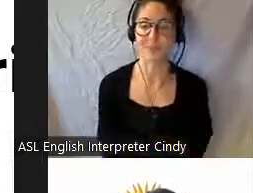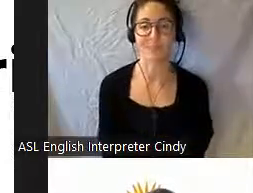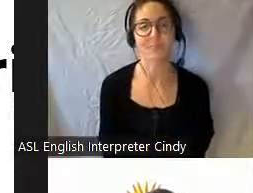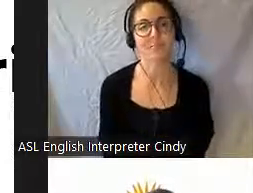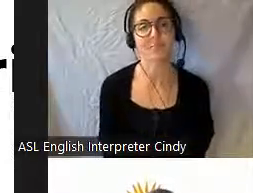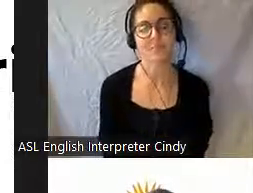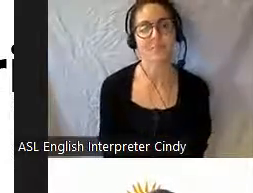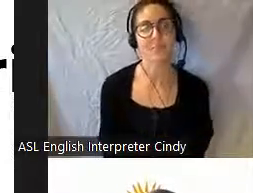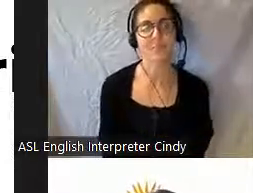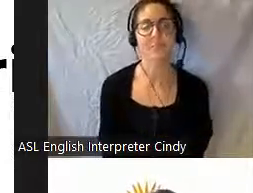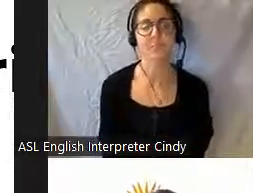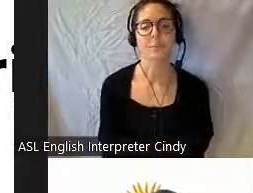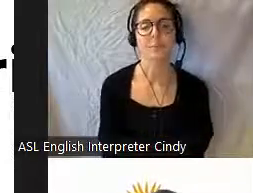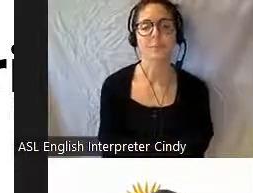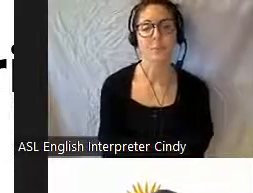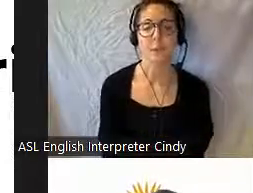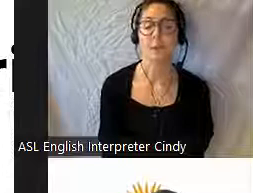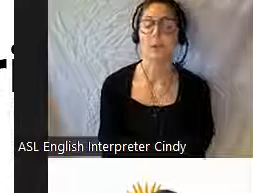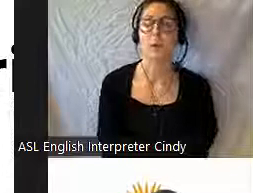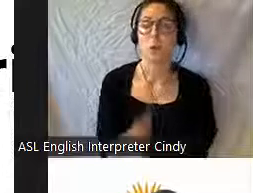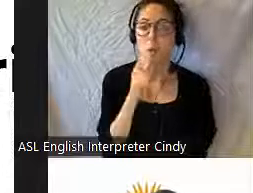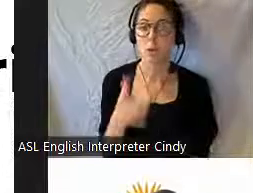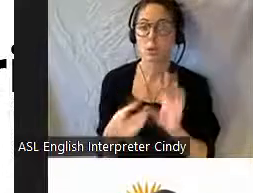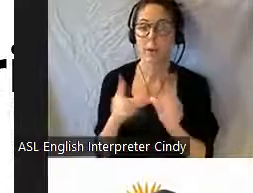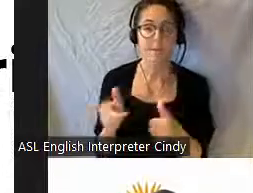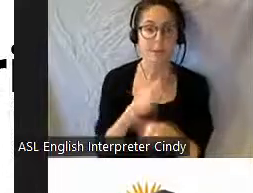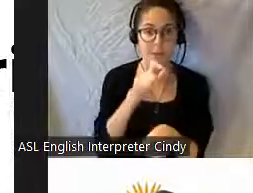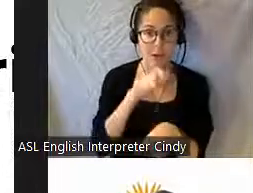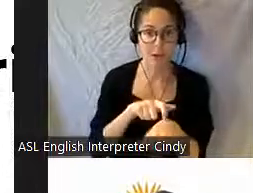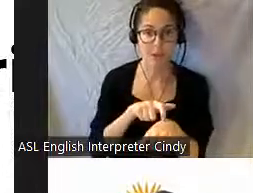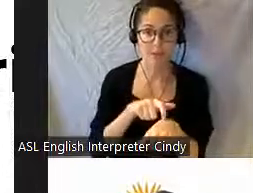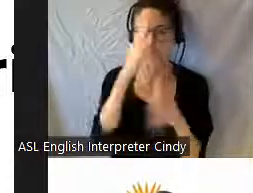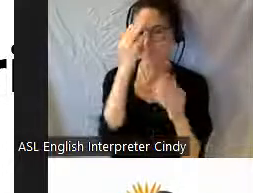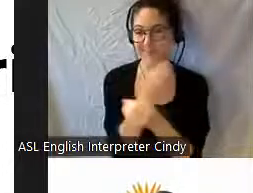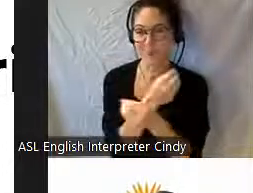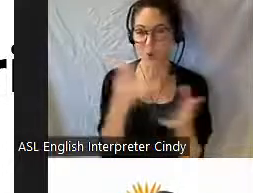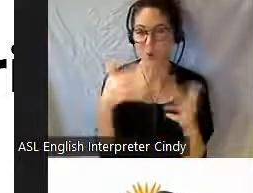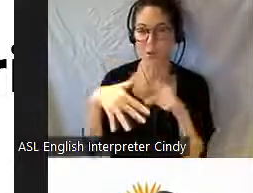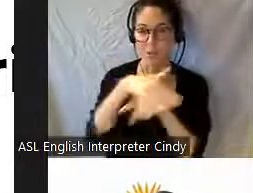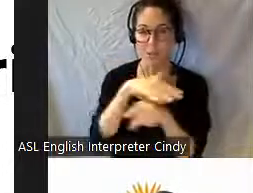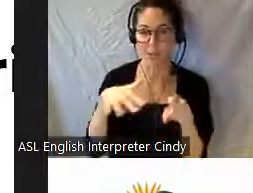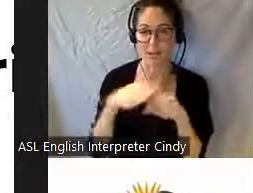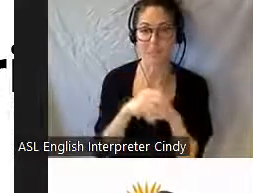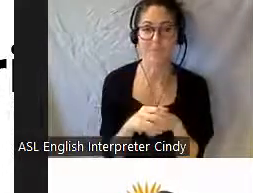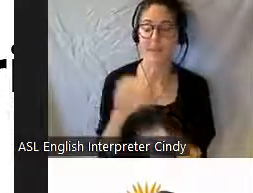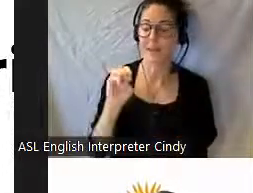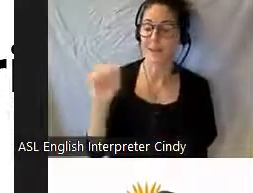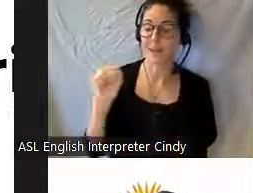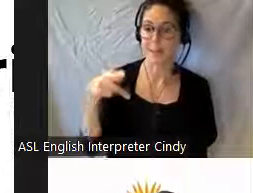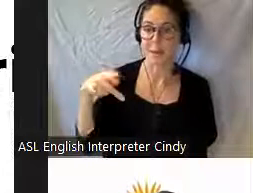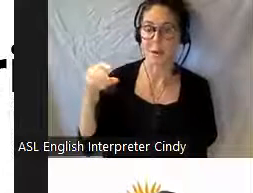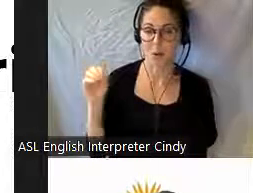For those who are joining us for the first time for our webinar, just to give you some background, Elder Abuse Prevention